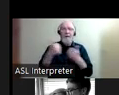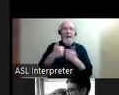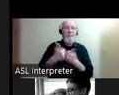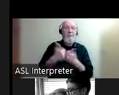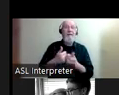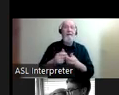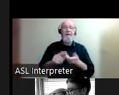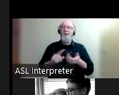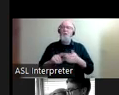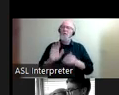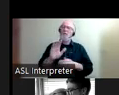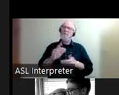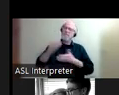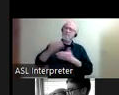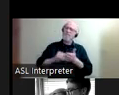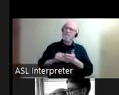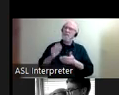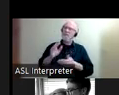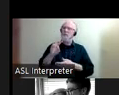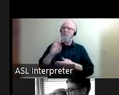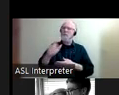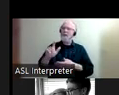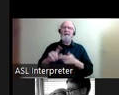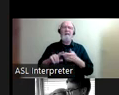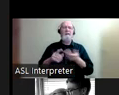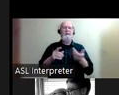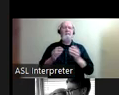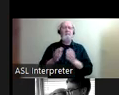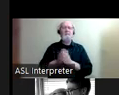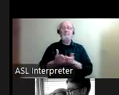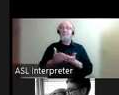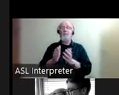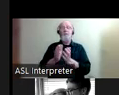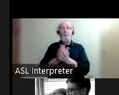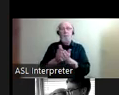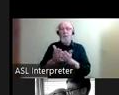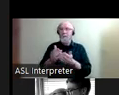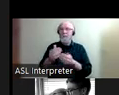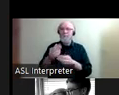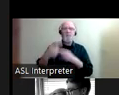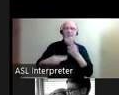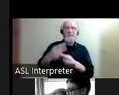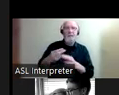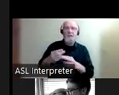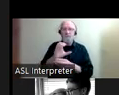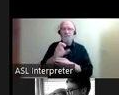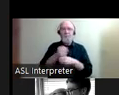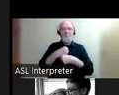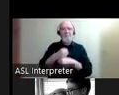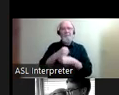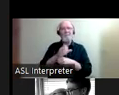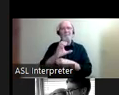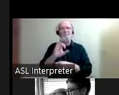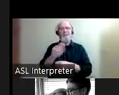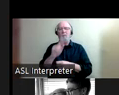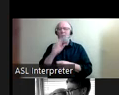like wills and estates, recycled book crafts. A lot of libraries now, they do crafternoons. So like on a Saturday, you know,